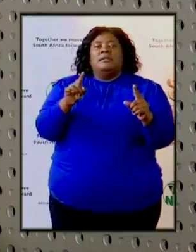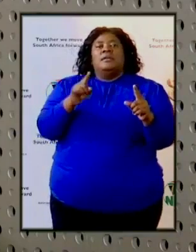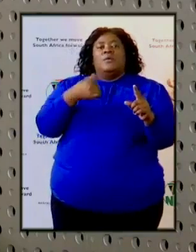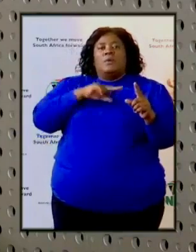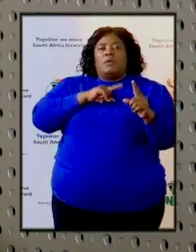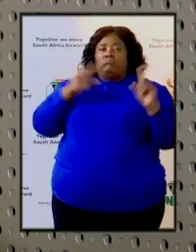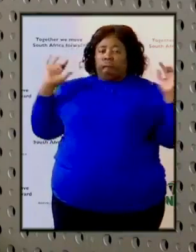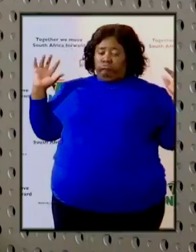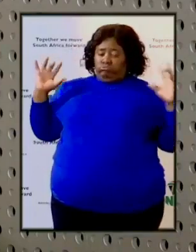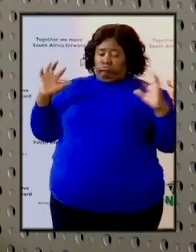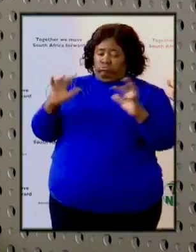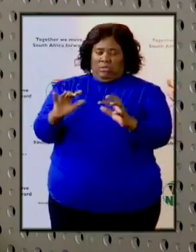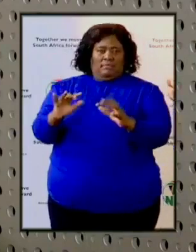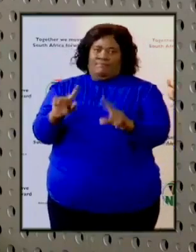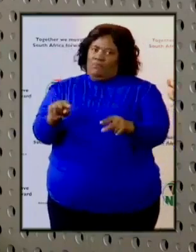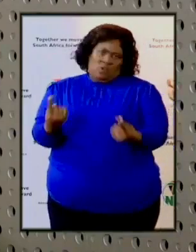crowds.